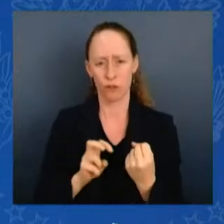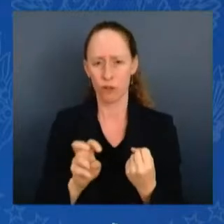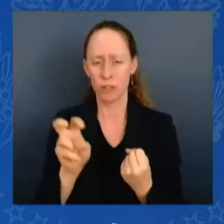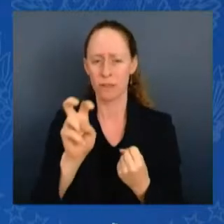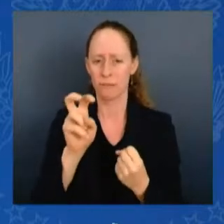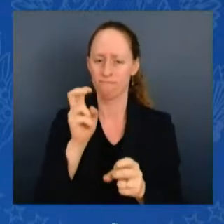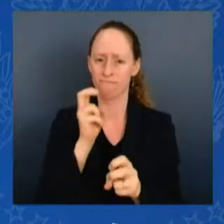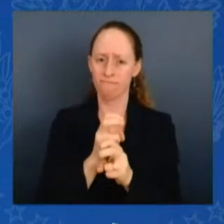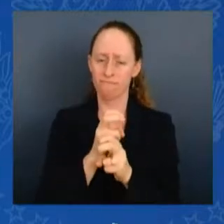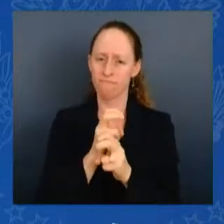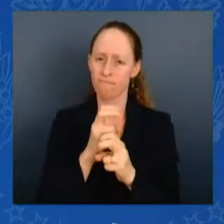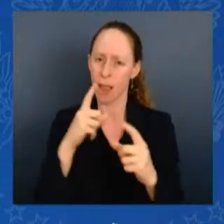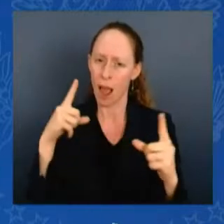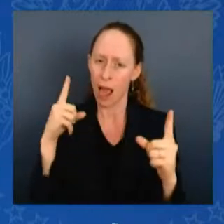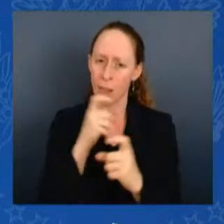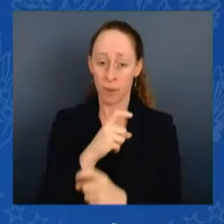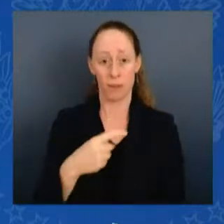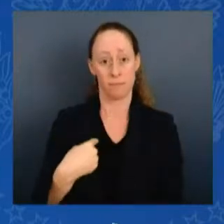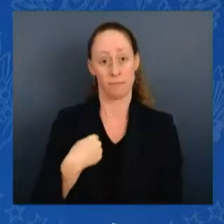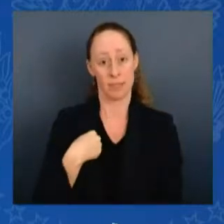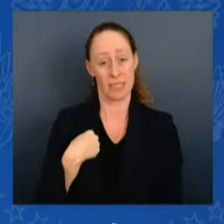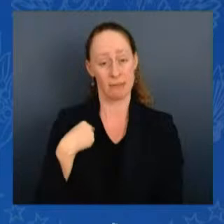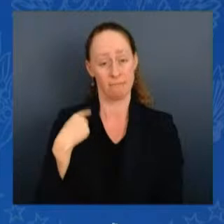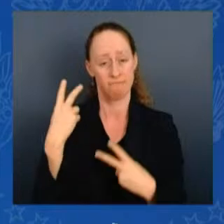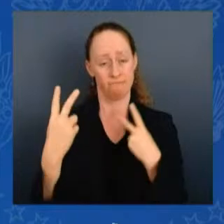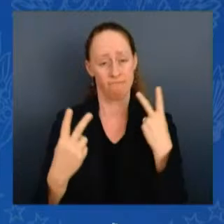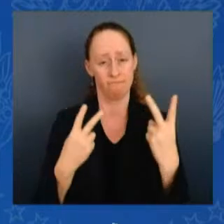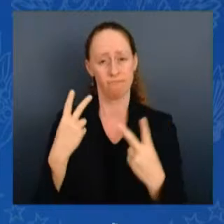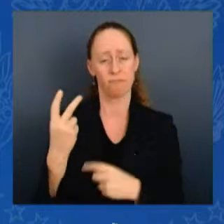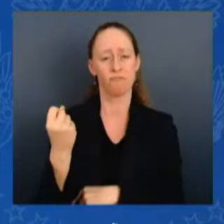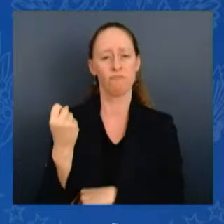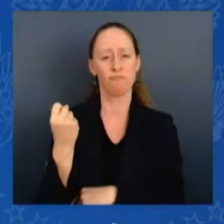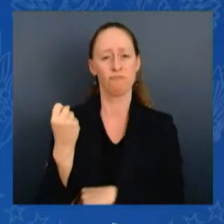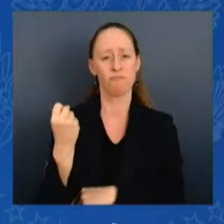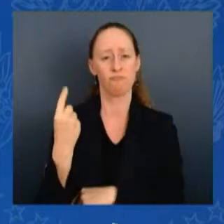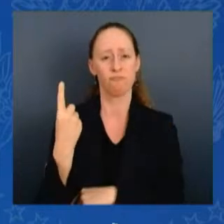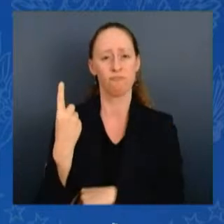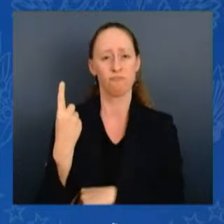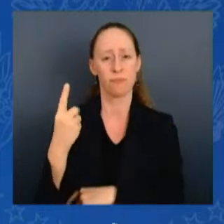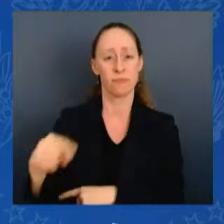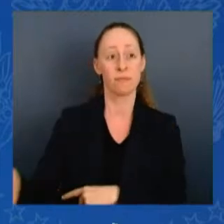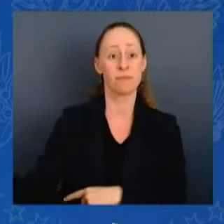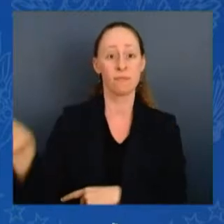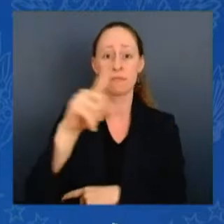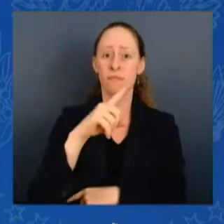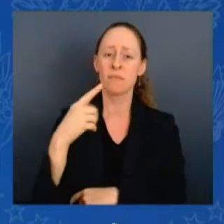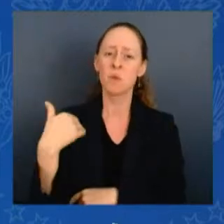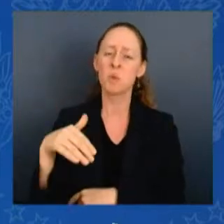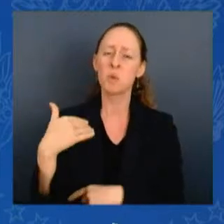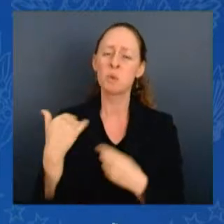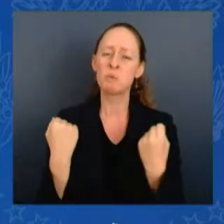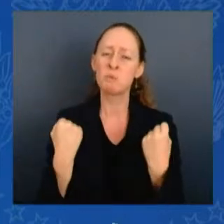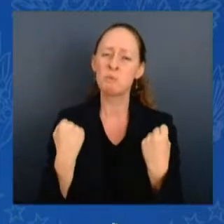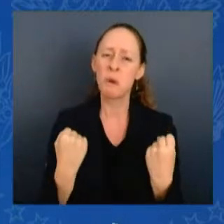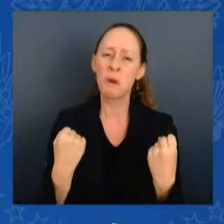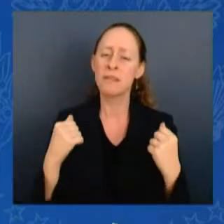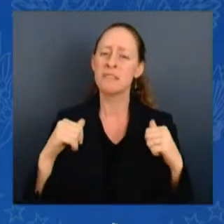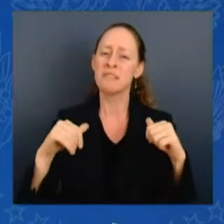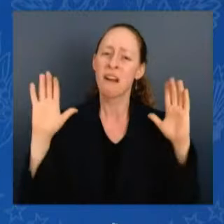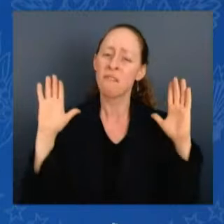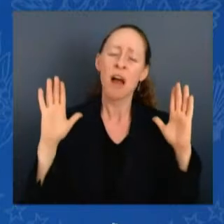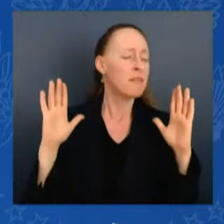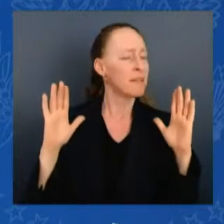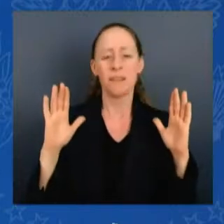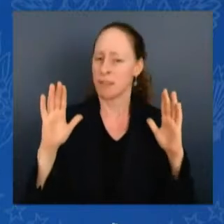individuals who their courage and sacrifice go beyond the call of duty. Tonight, as we come together to